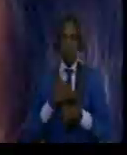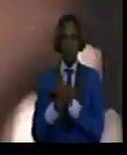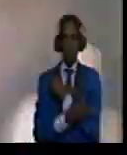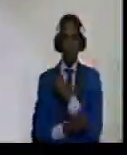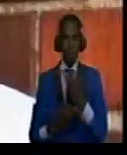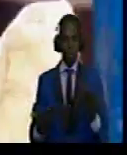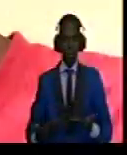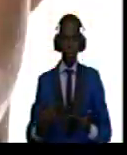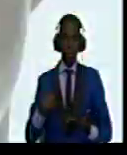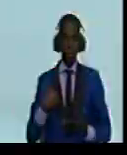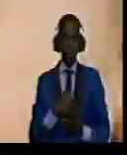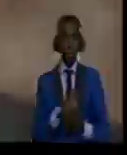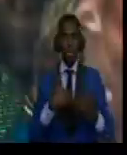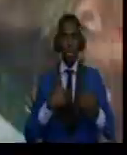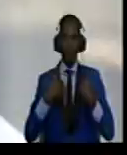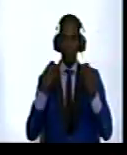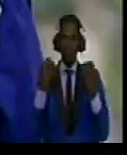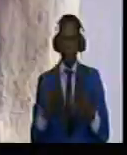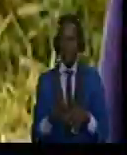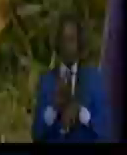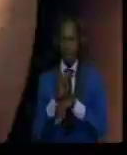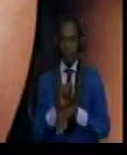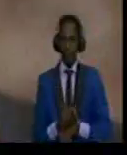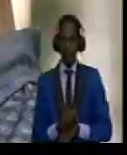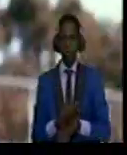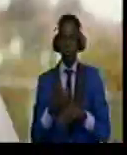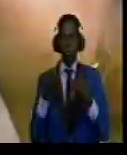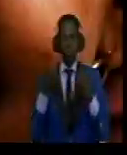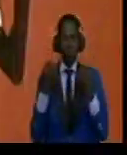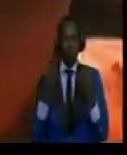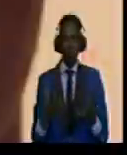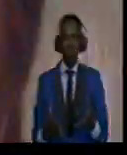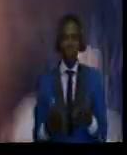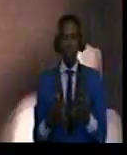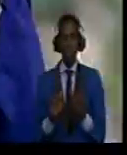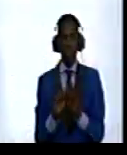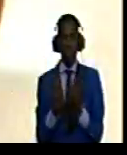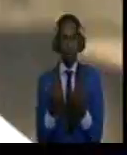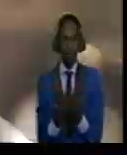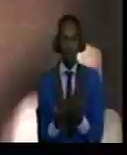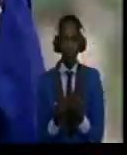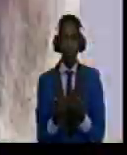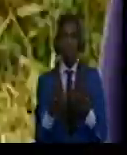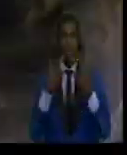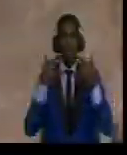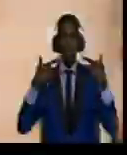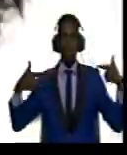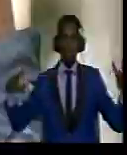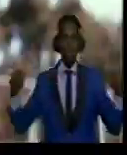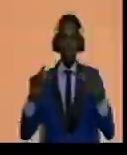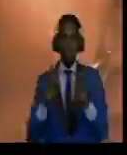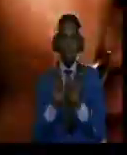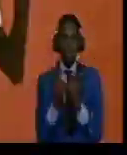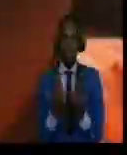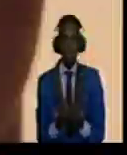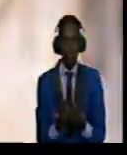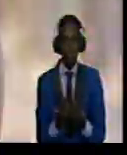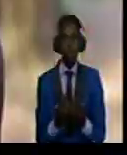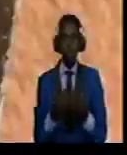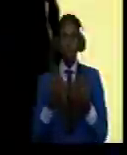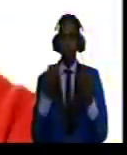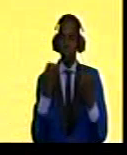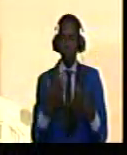of tribes, a lot of ethnic groups, a lot of language groups, a lot of neighbors in